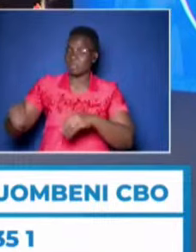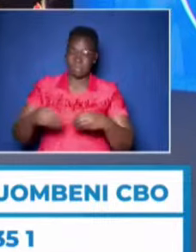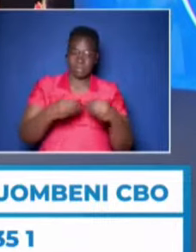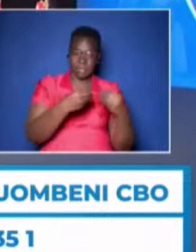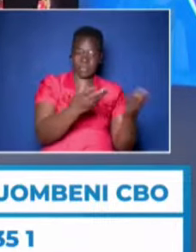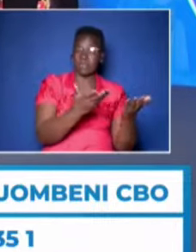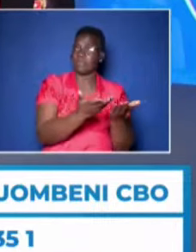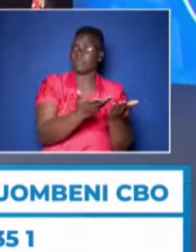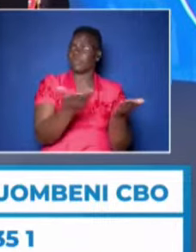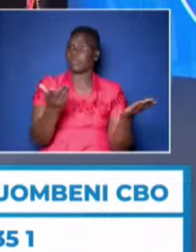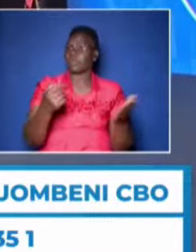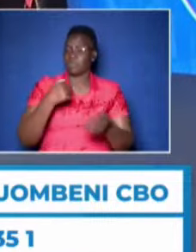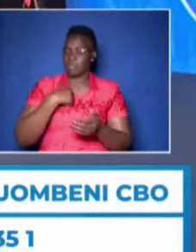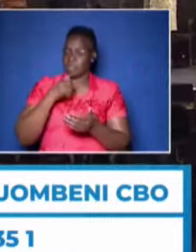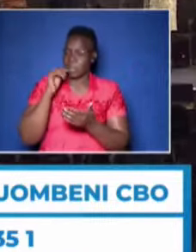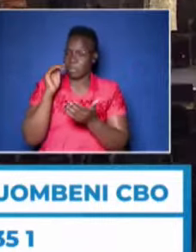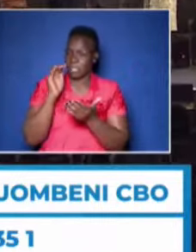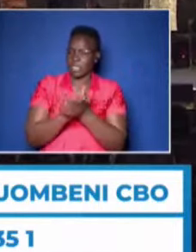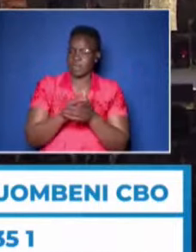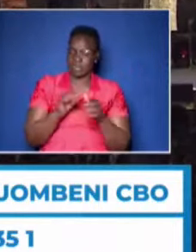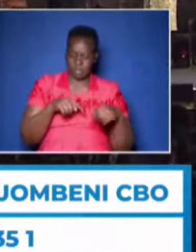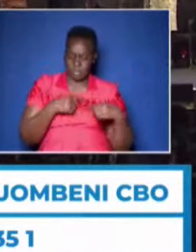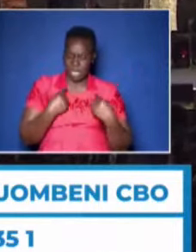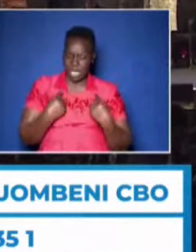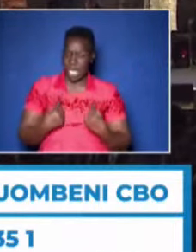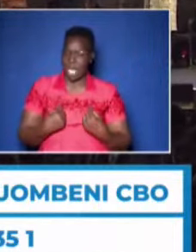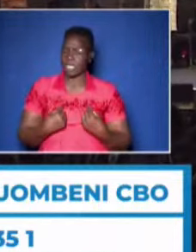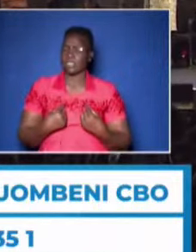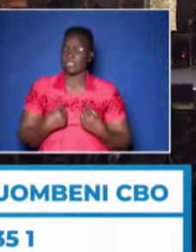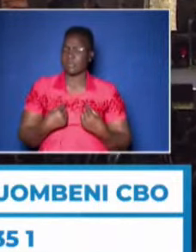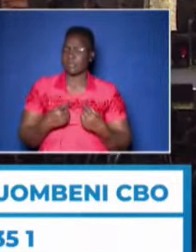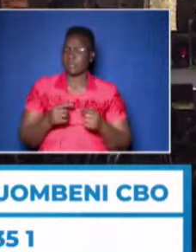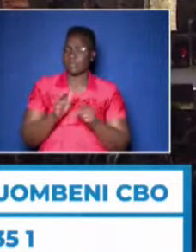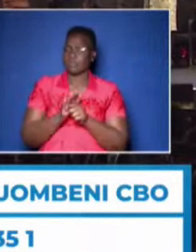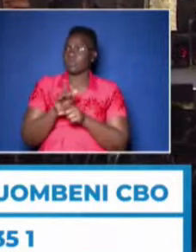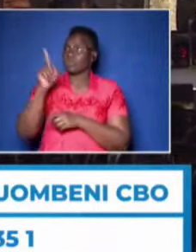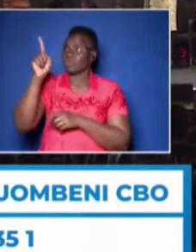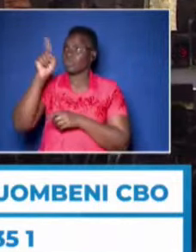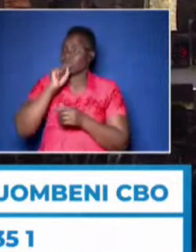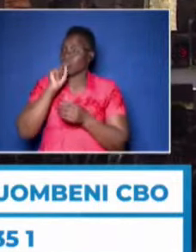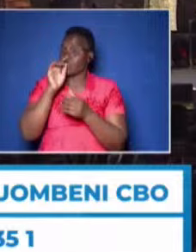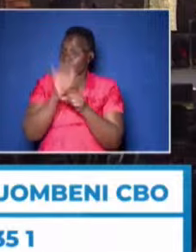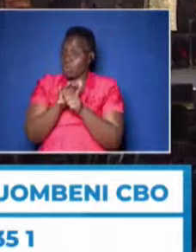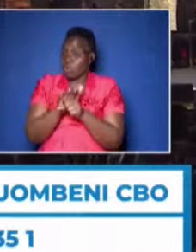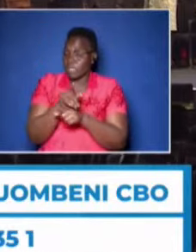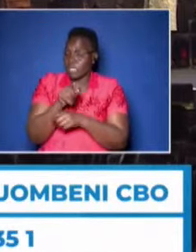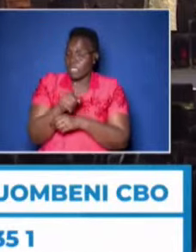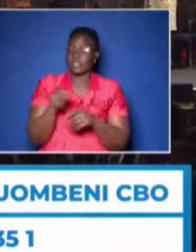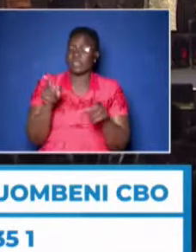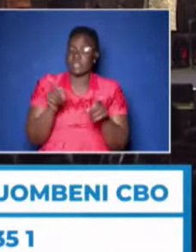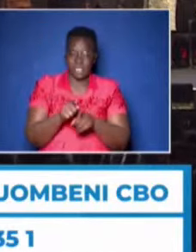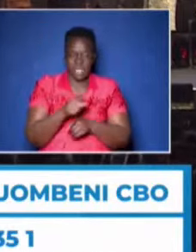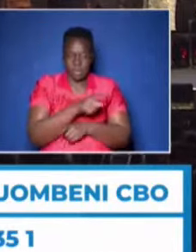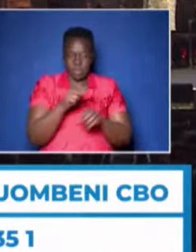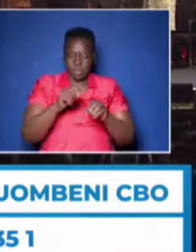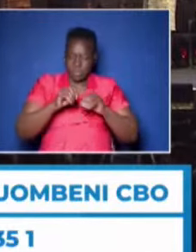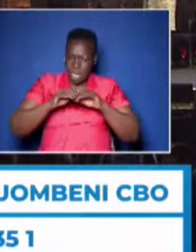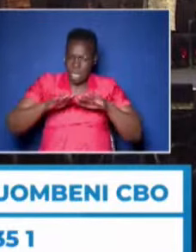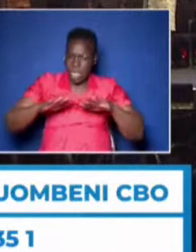I believe with all my heart for God promised it you'll receive